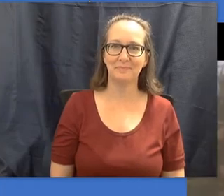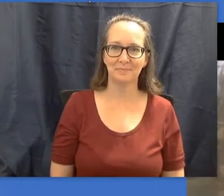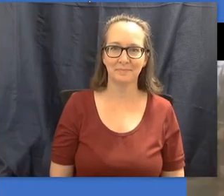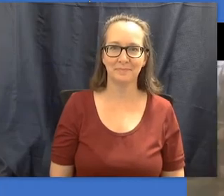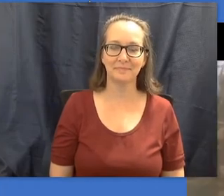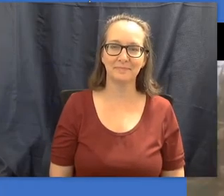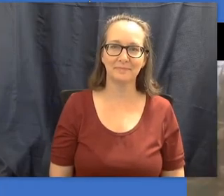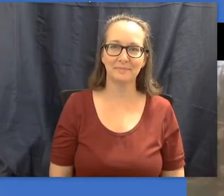so